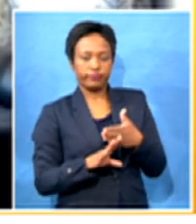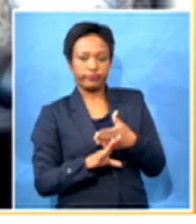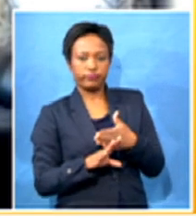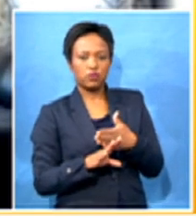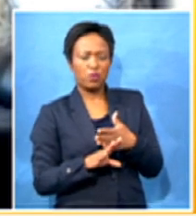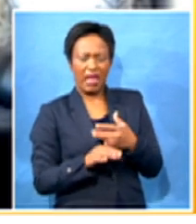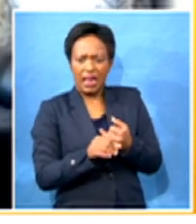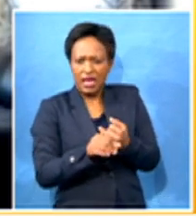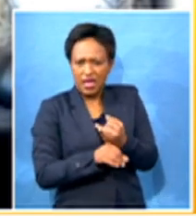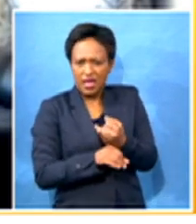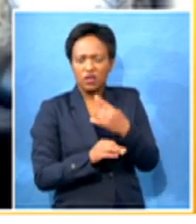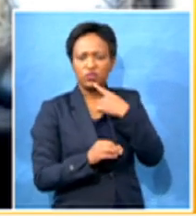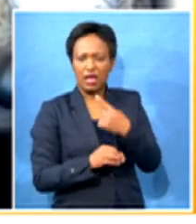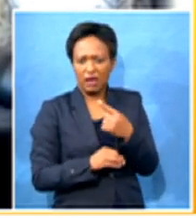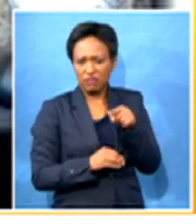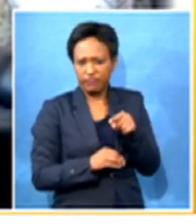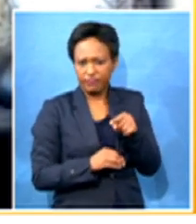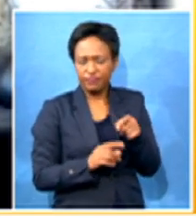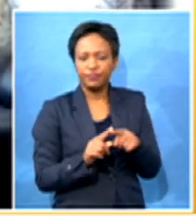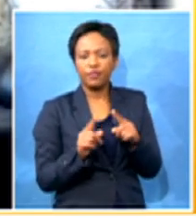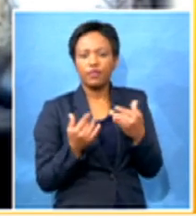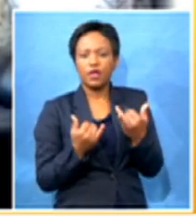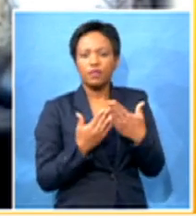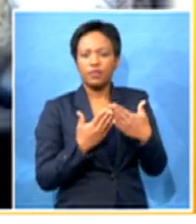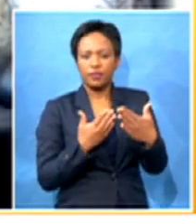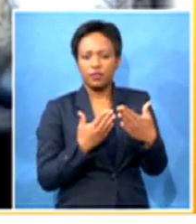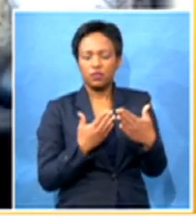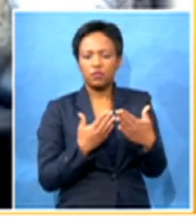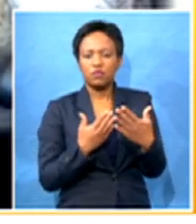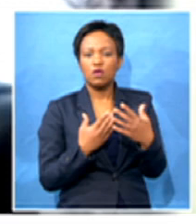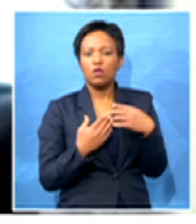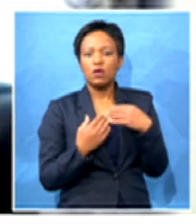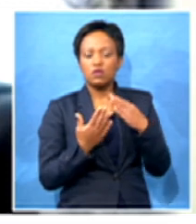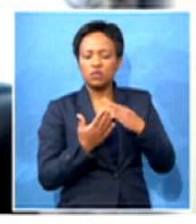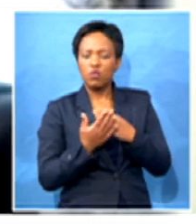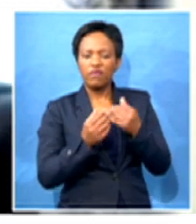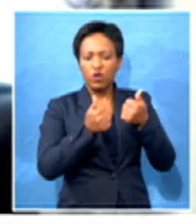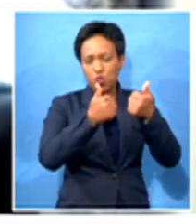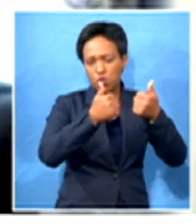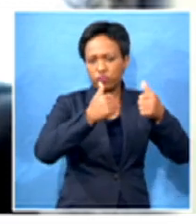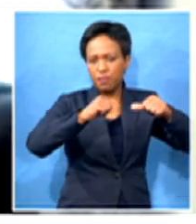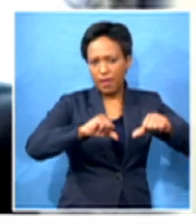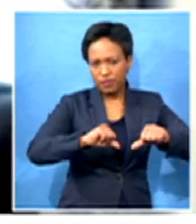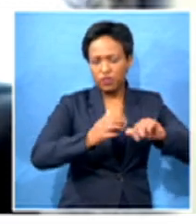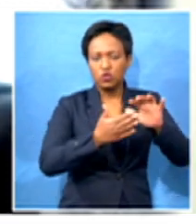as of now, we have some good and bad stories about